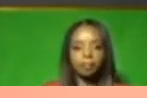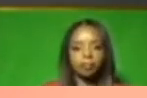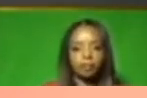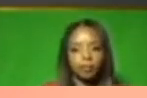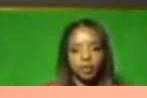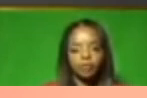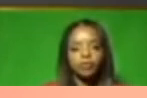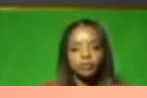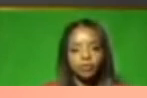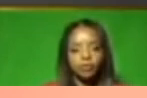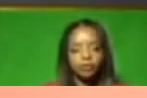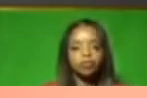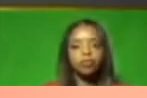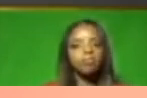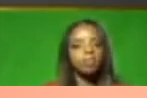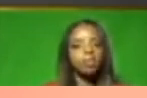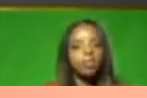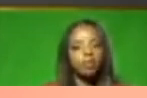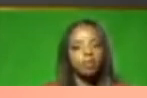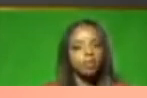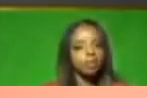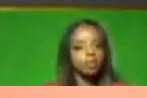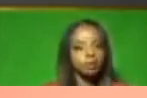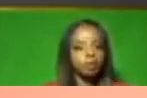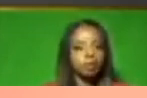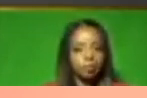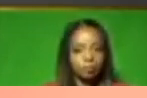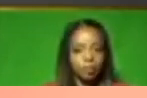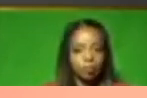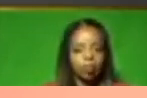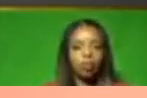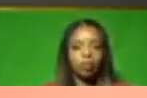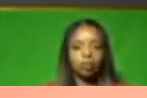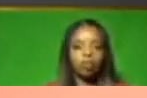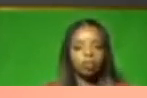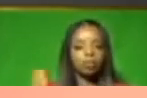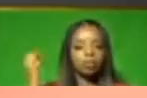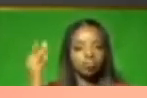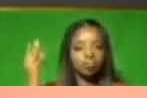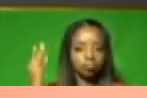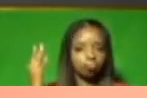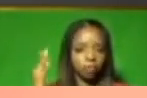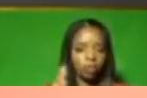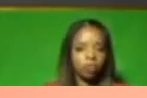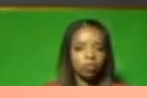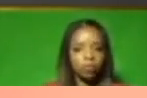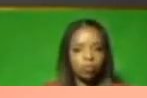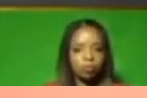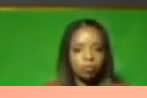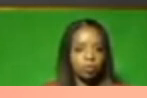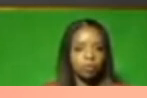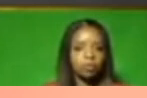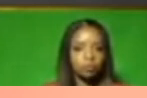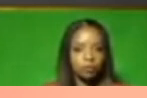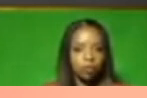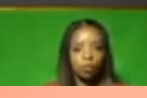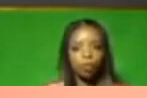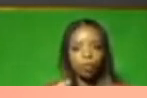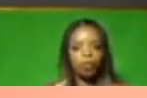hore ke be tlaleo ya mosebetsi wa ofisi ya President.